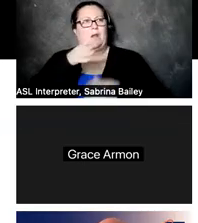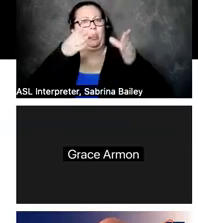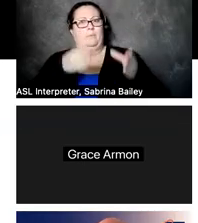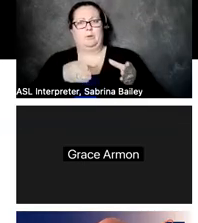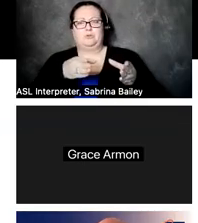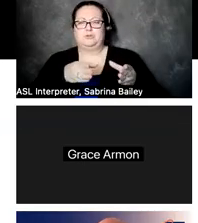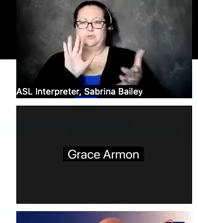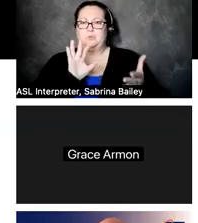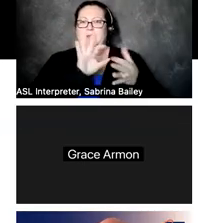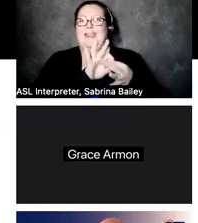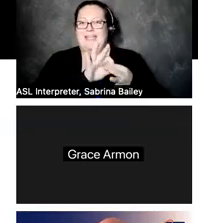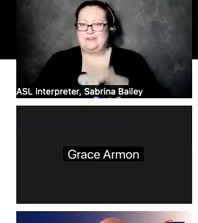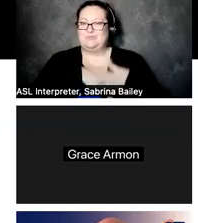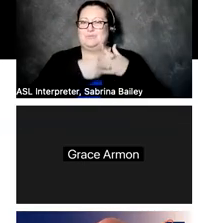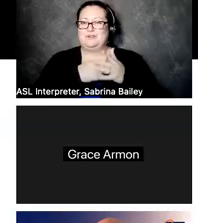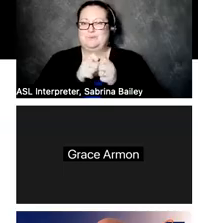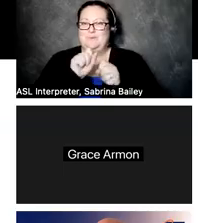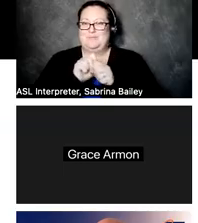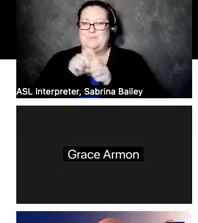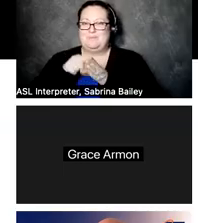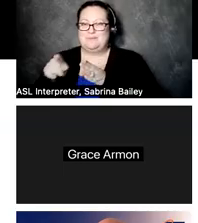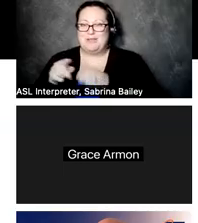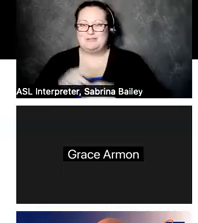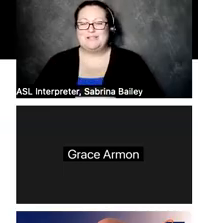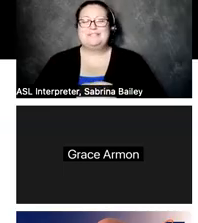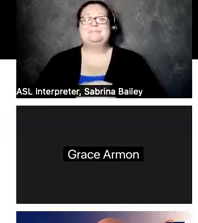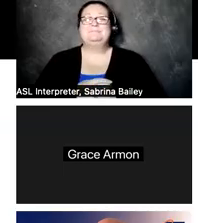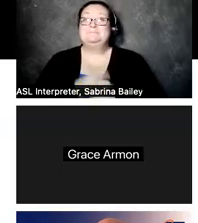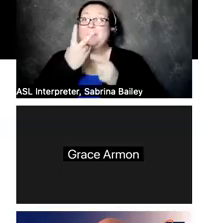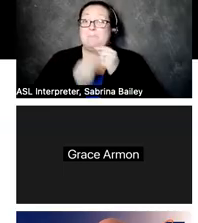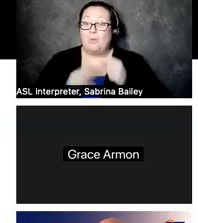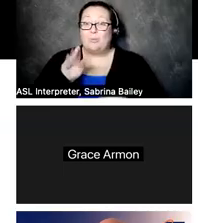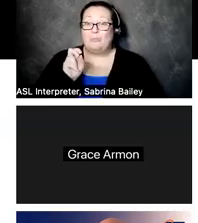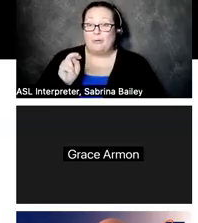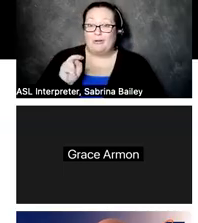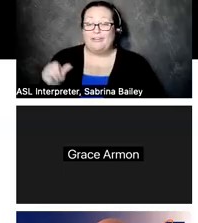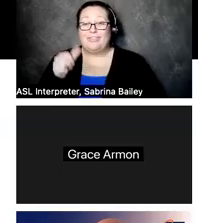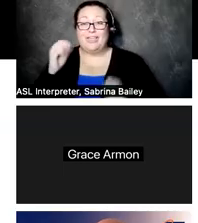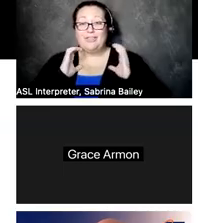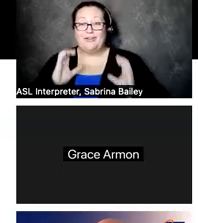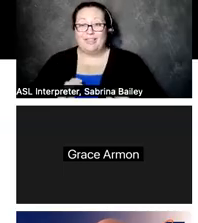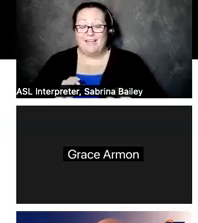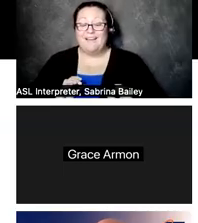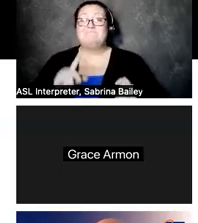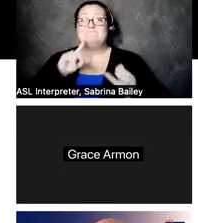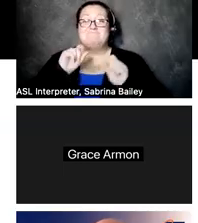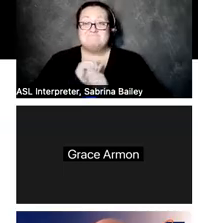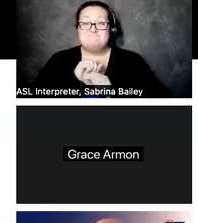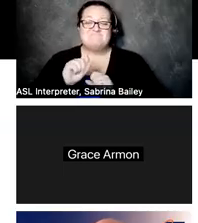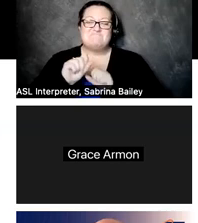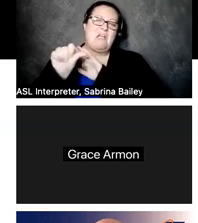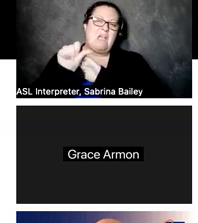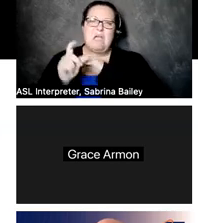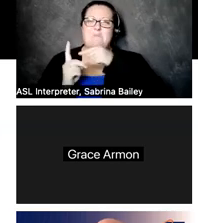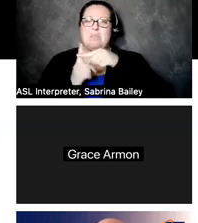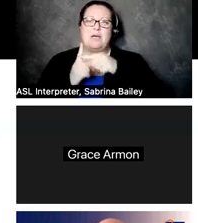original connection with the employment specialist. And both Barton and the other client absolutely aced their interviews